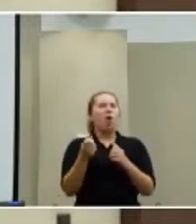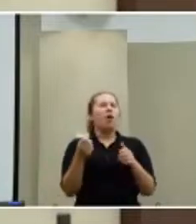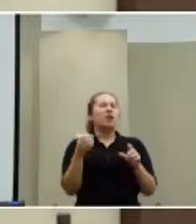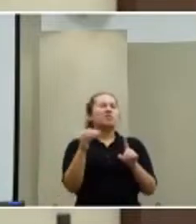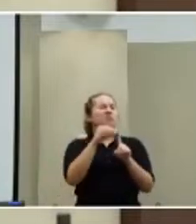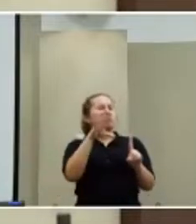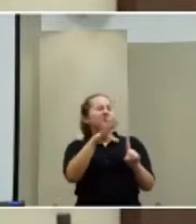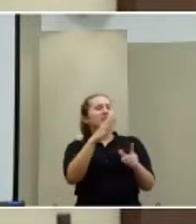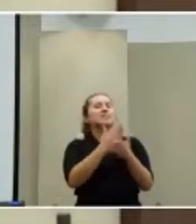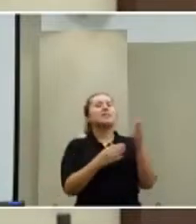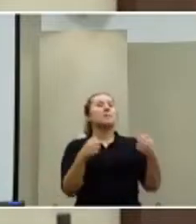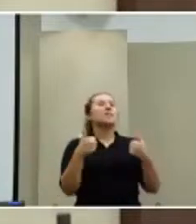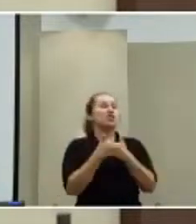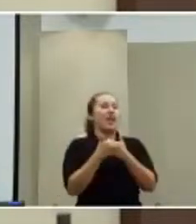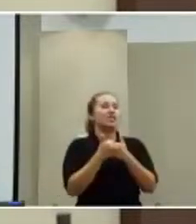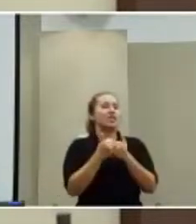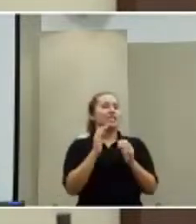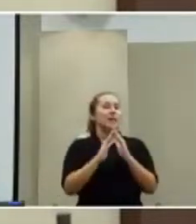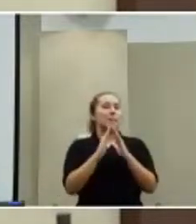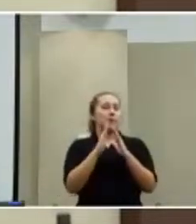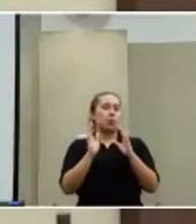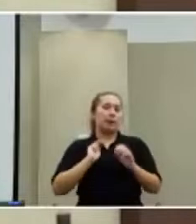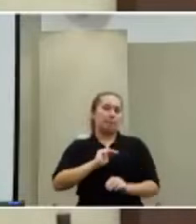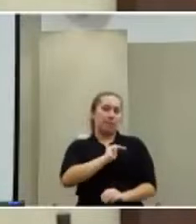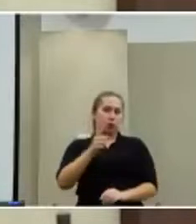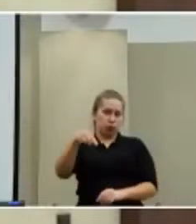our community members have experienced.